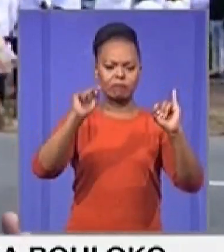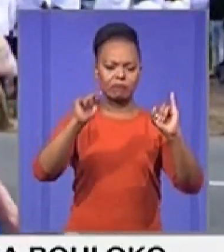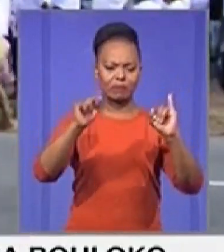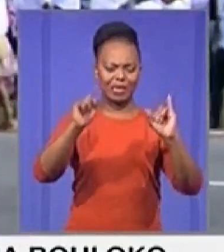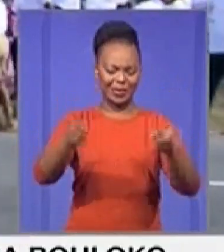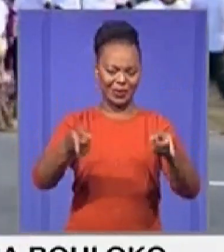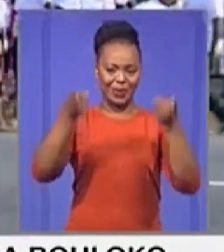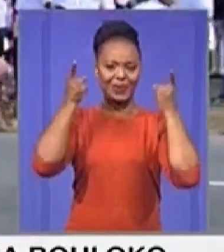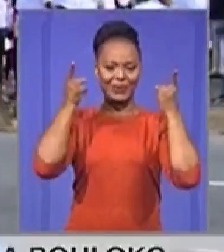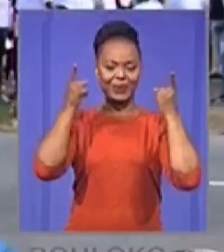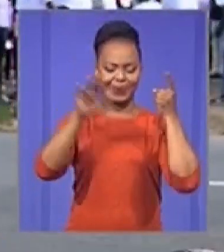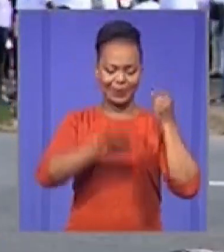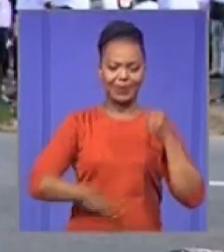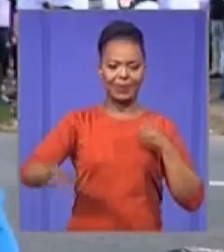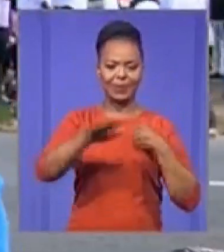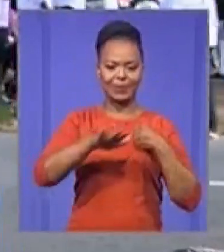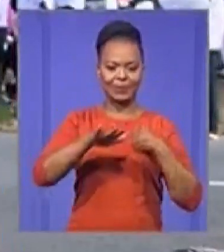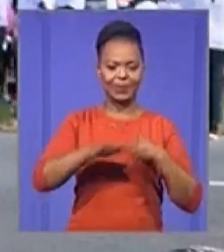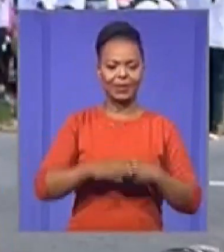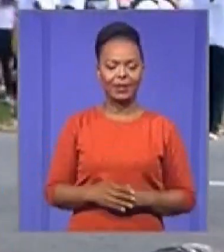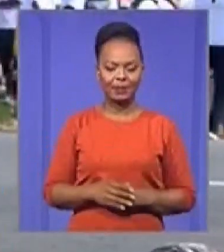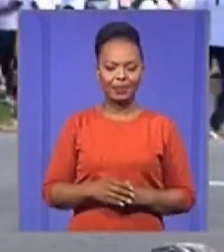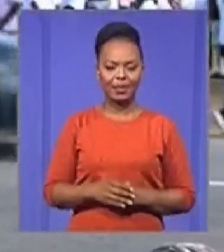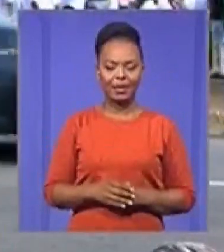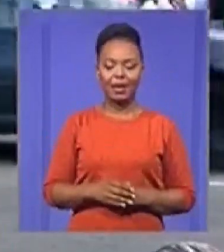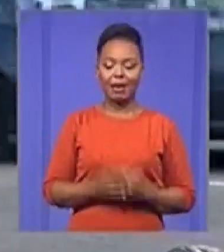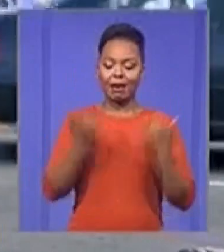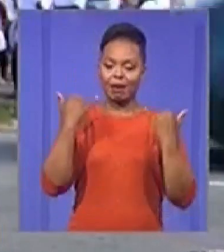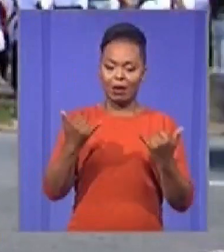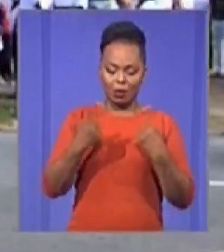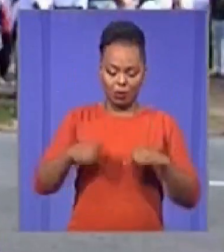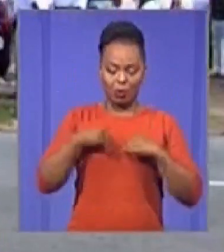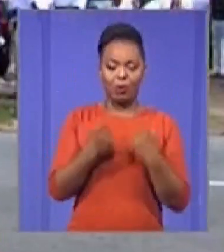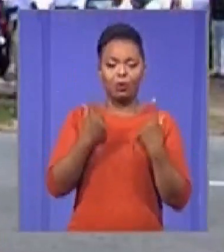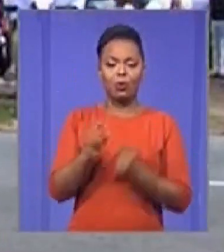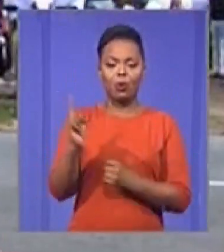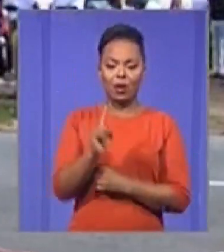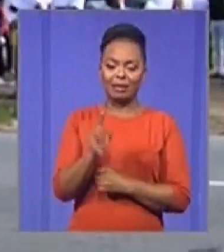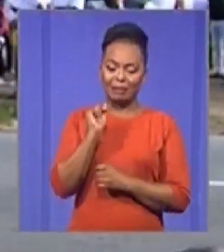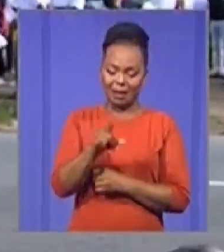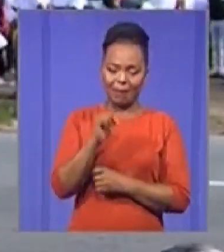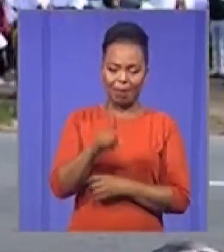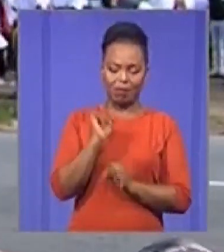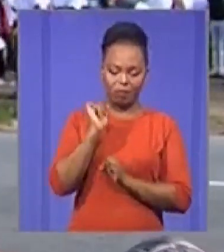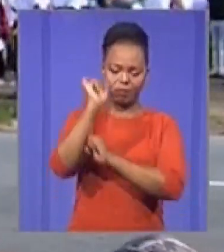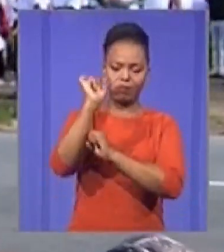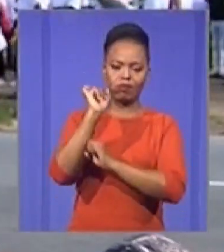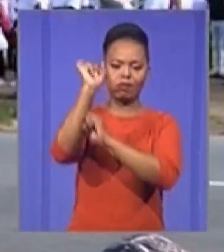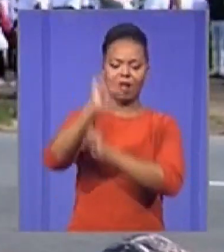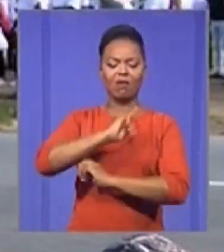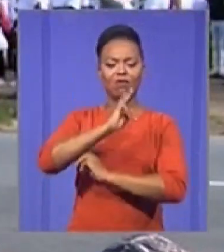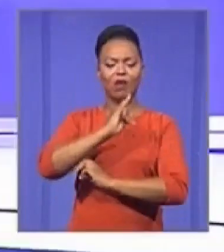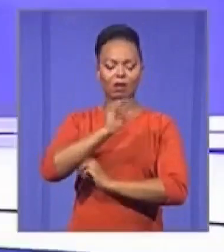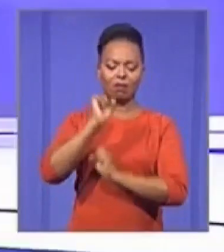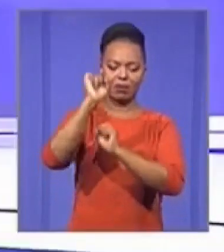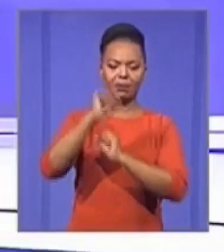the dangerous cities in the world. So what we are doing here today is to address that, is to raise our voices.